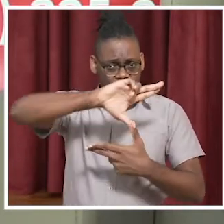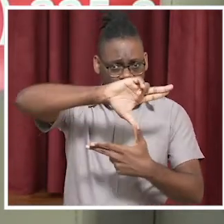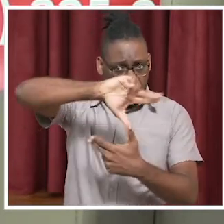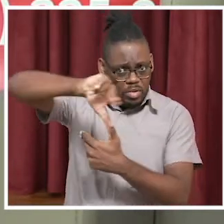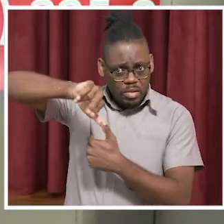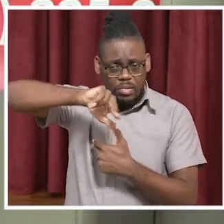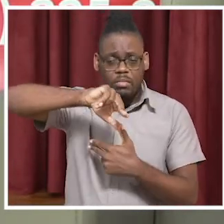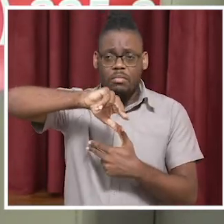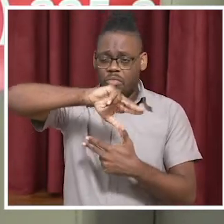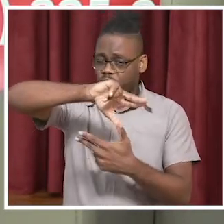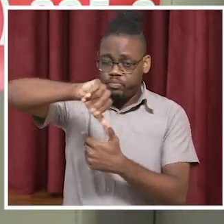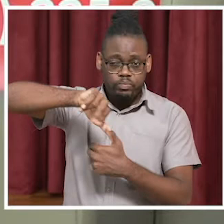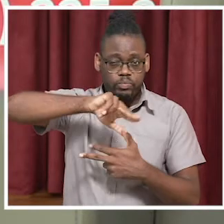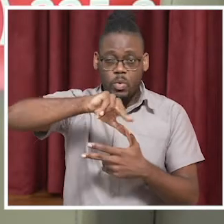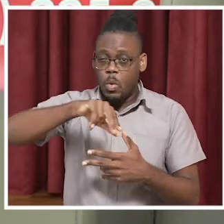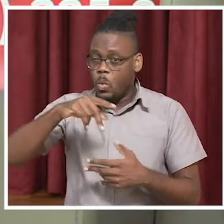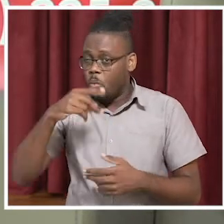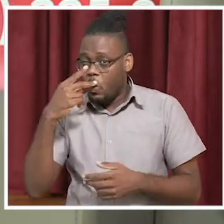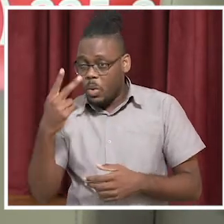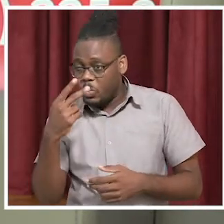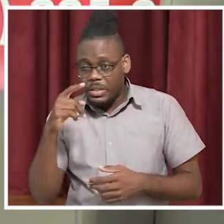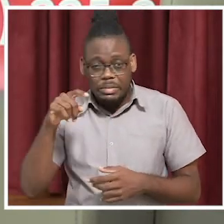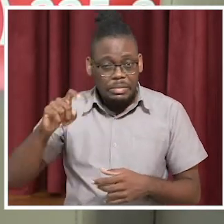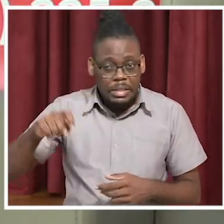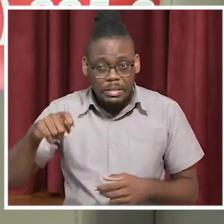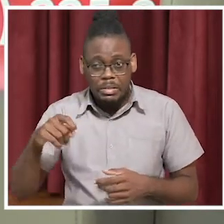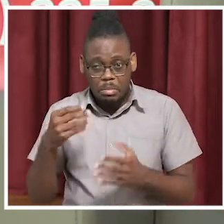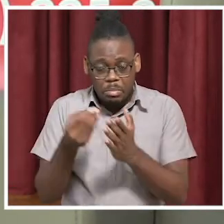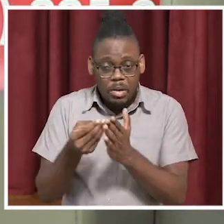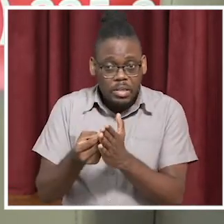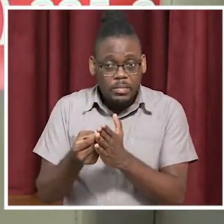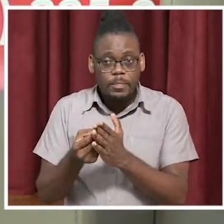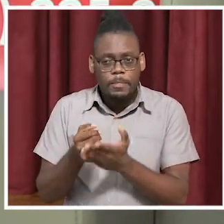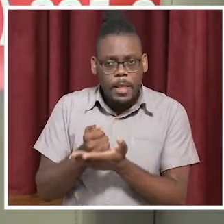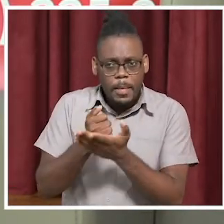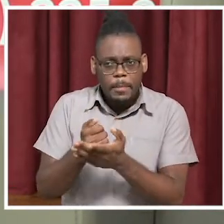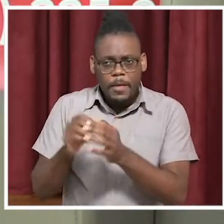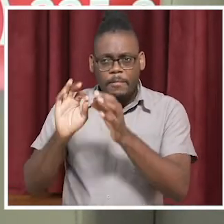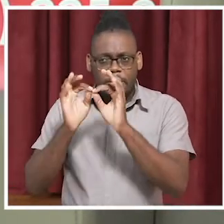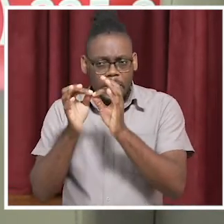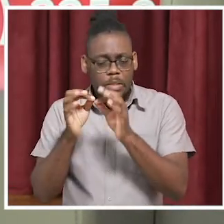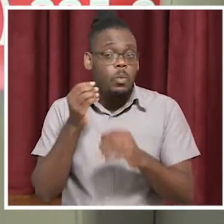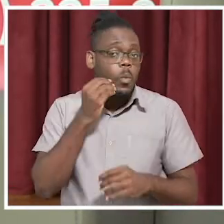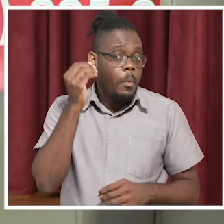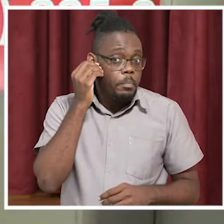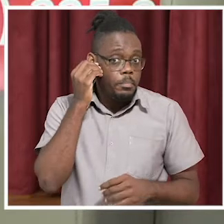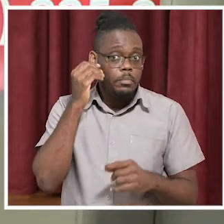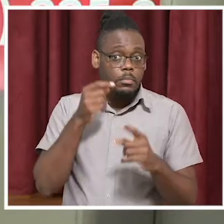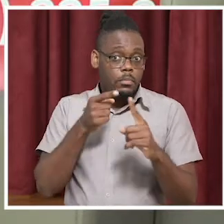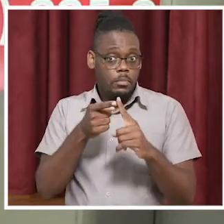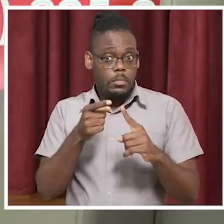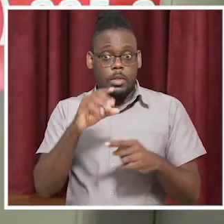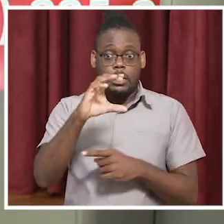need of financial assistance to repair, to do structural repairs to their home. So CEO is usually